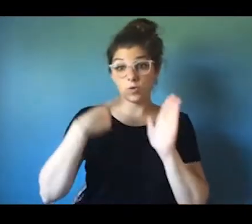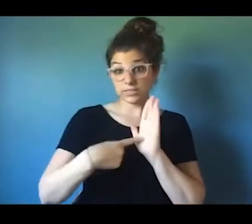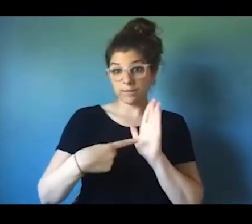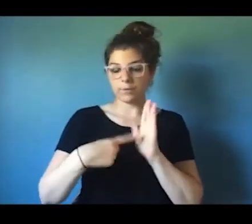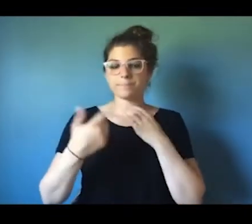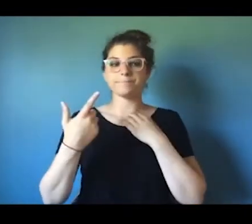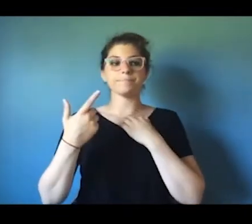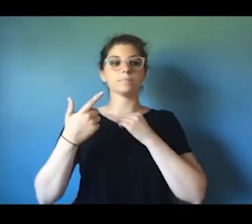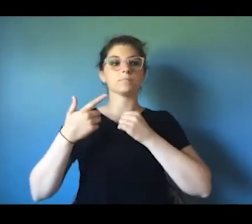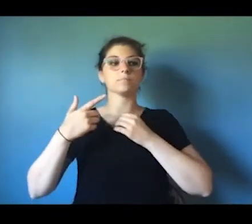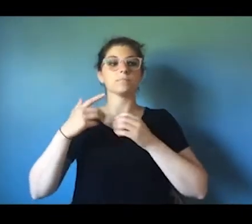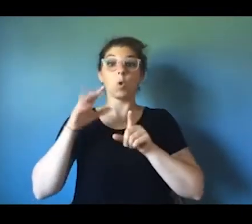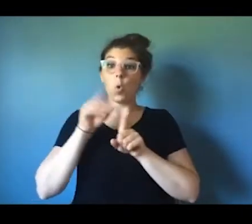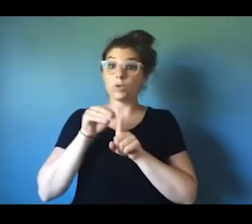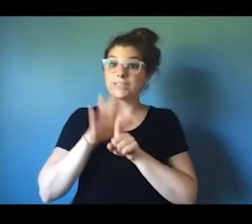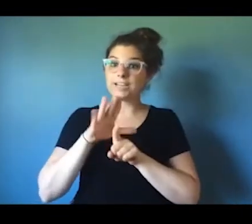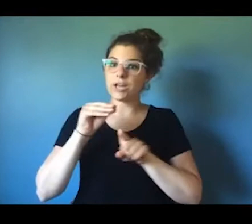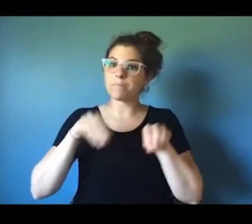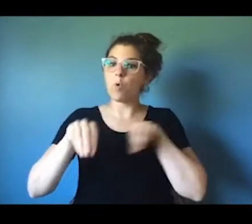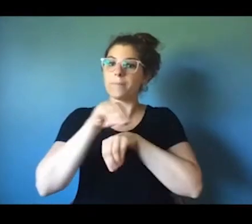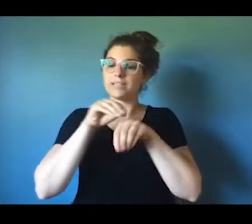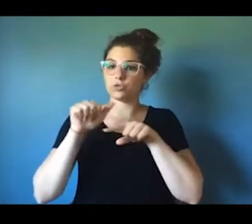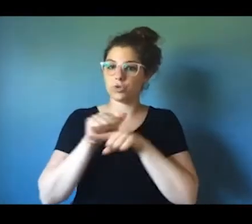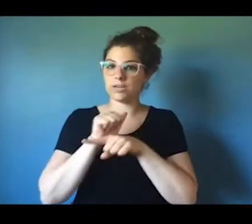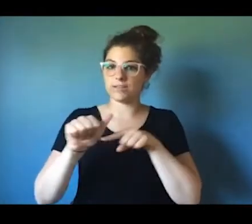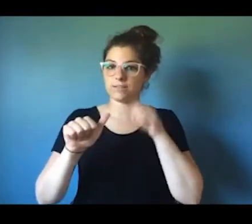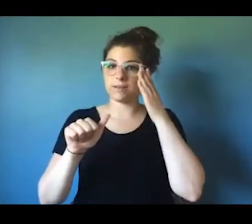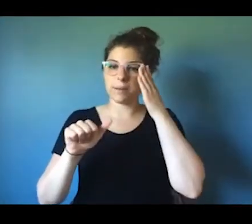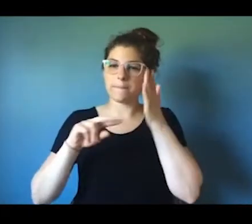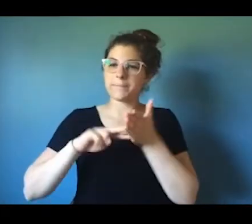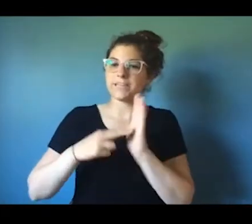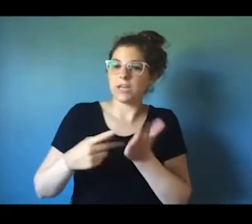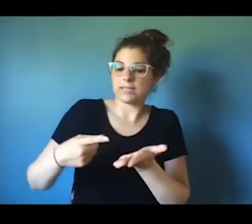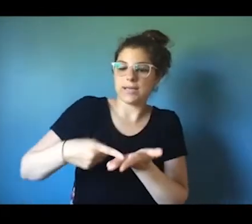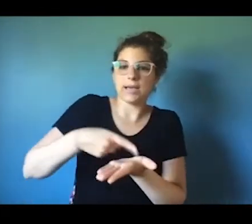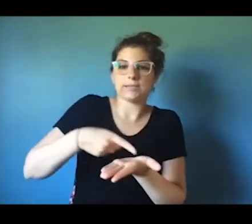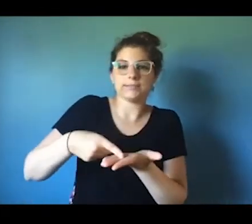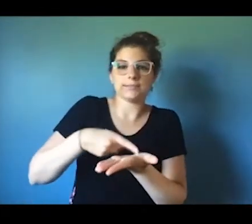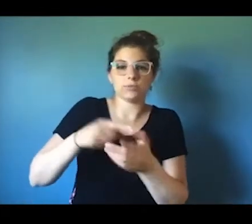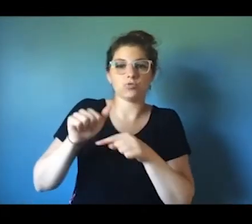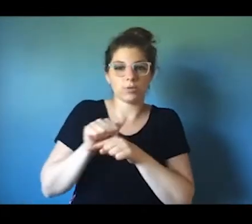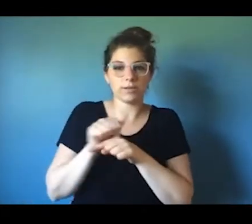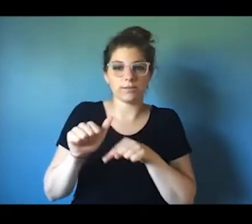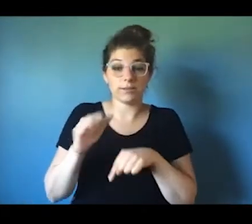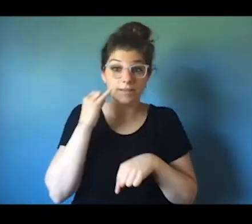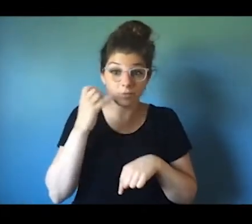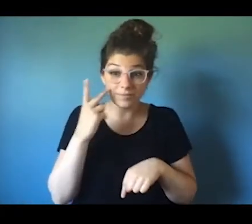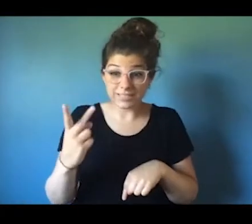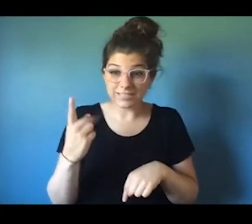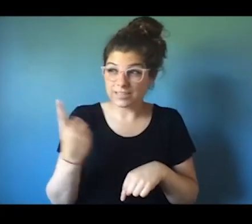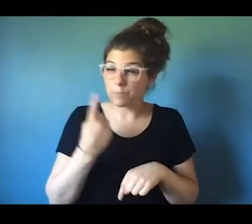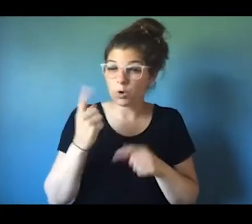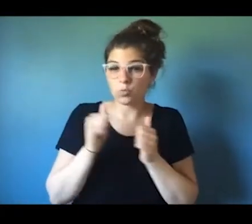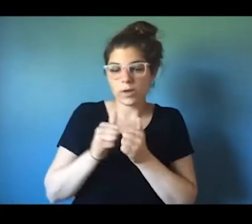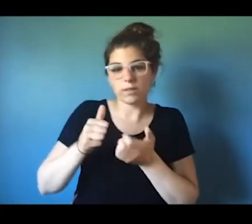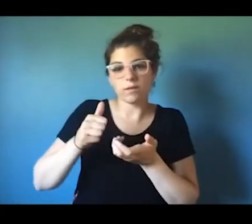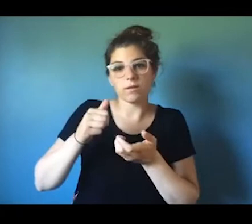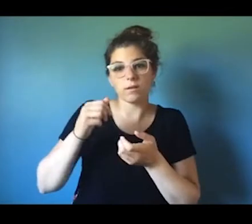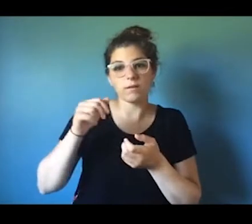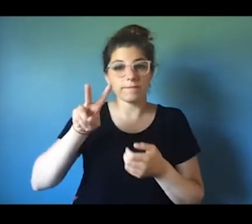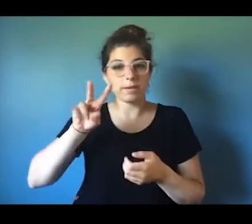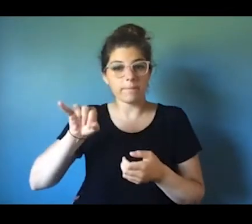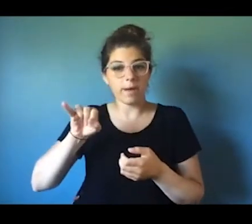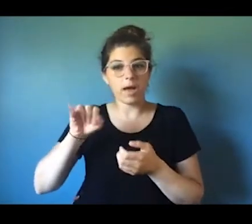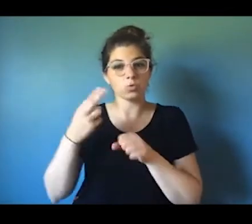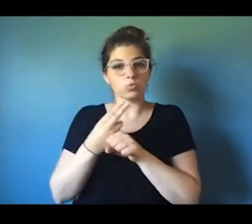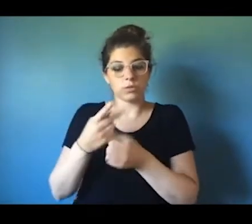use my senses. So like, for instance, orientation and mobility training. So that's white cane training. So if you've ever seen anybody